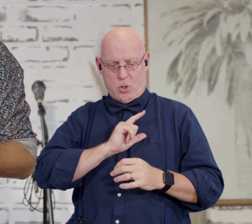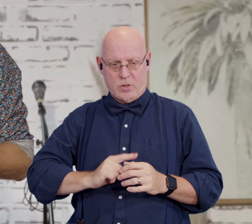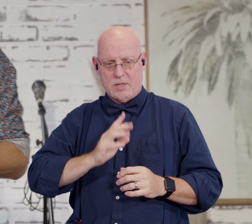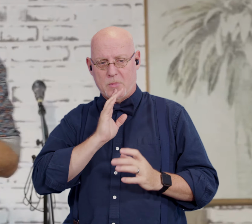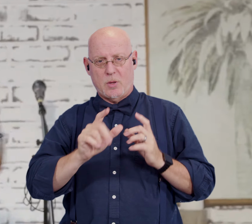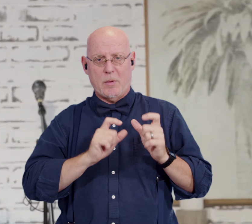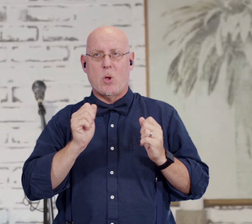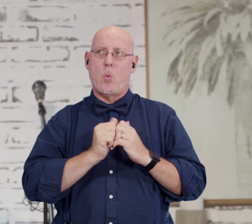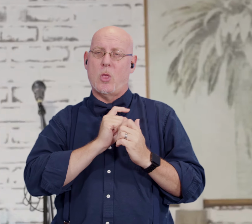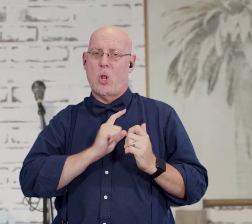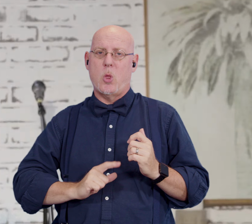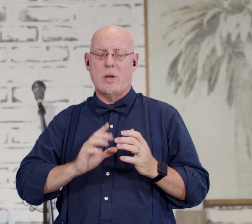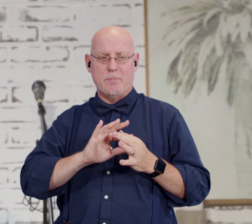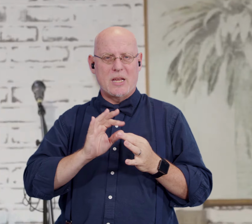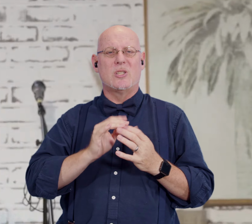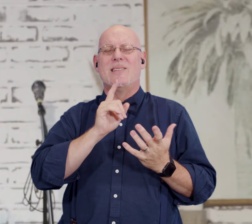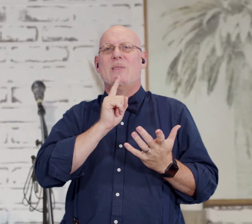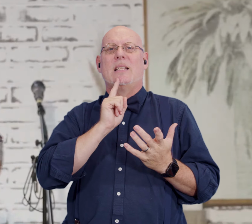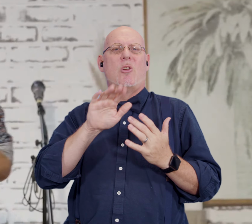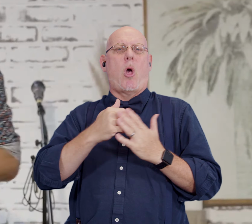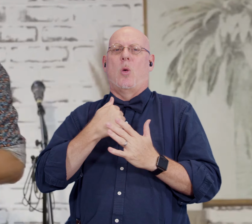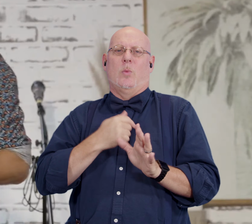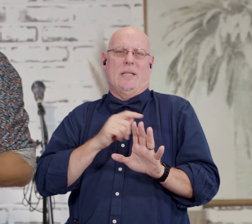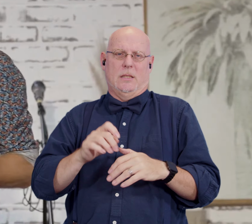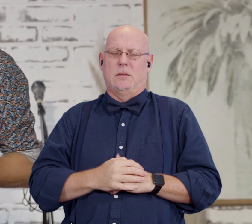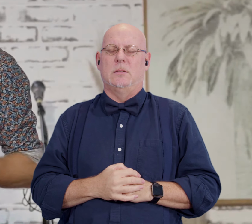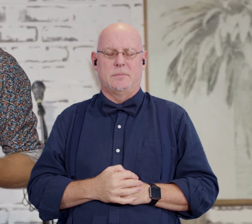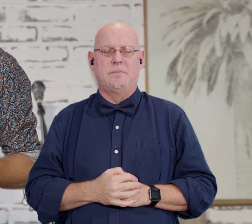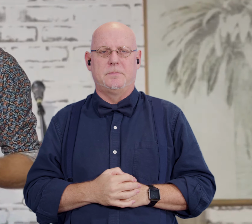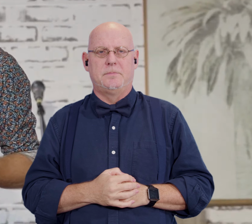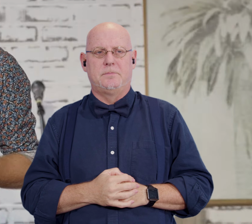Lord's message. And this is the Lord's message, and it's really all we need.